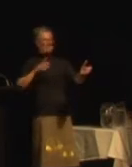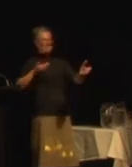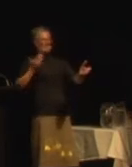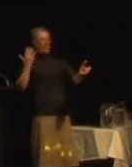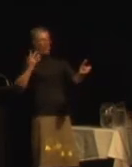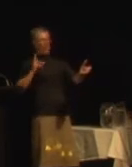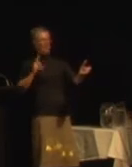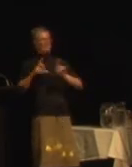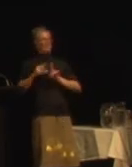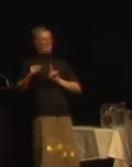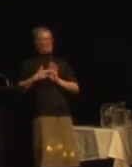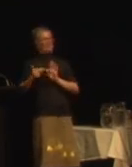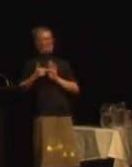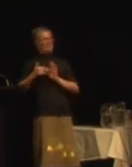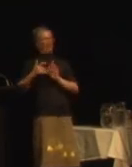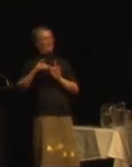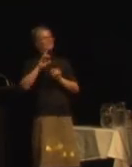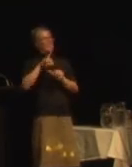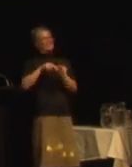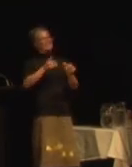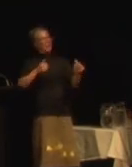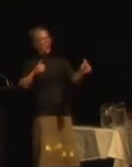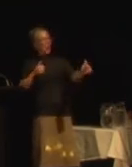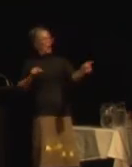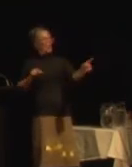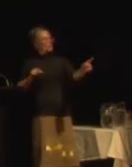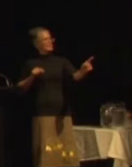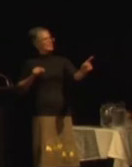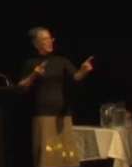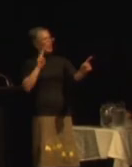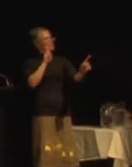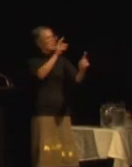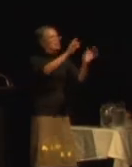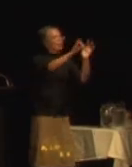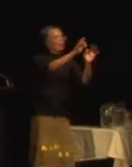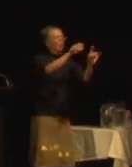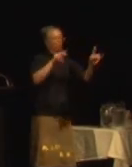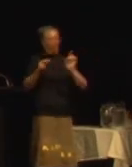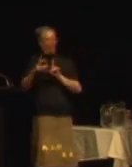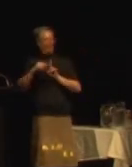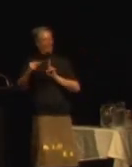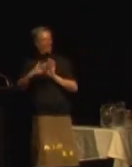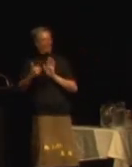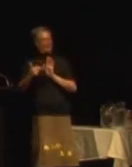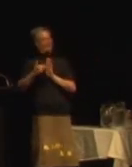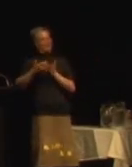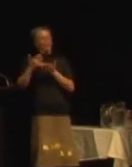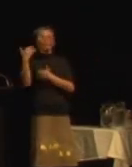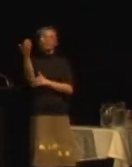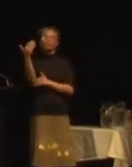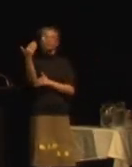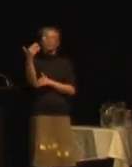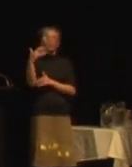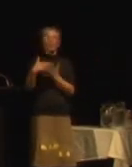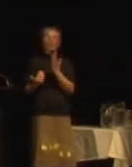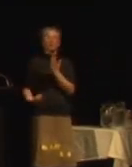comes to DigitalNZ.org, I see the question materialising in people's minds when I'm talking to them about the service. Why wouldn't I